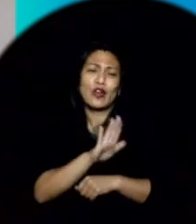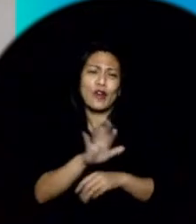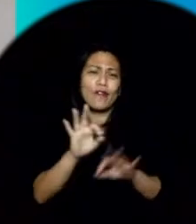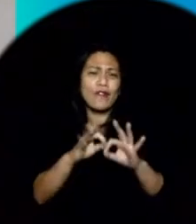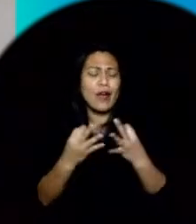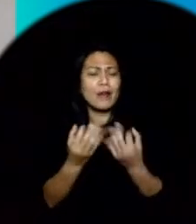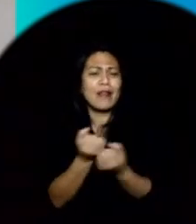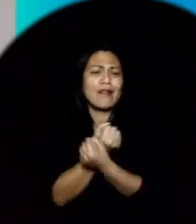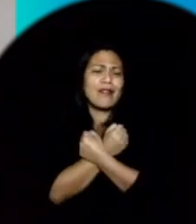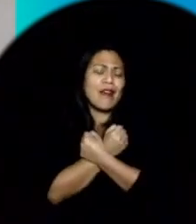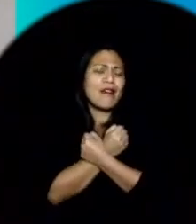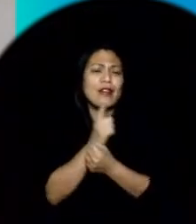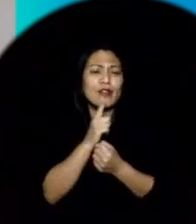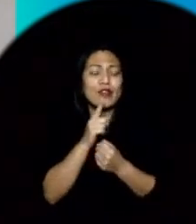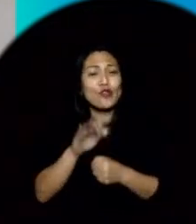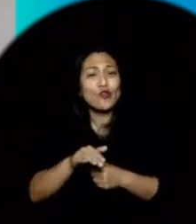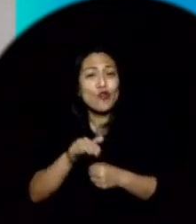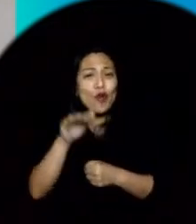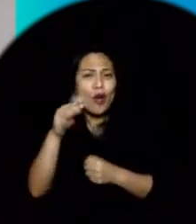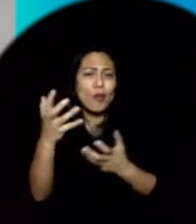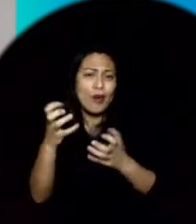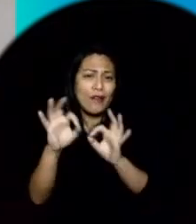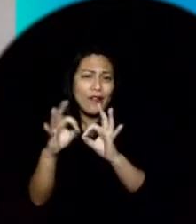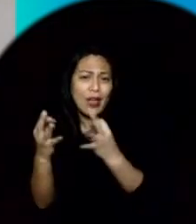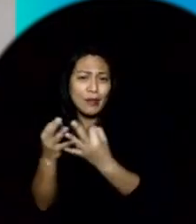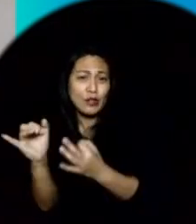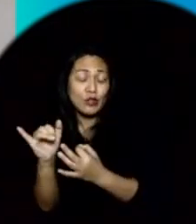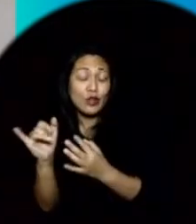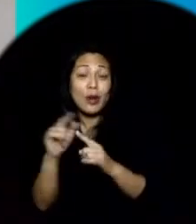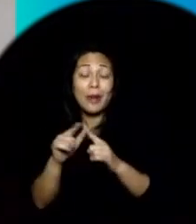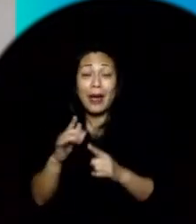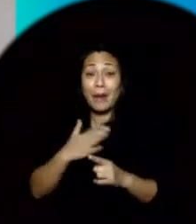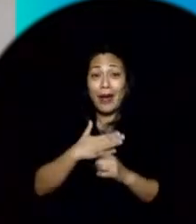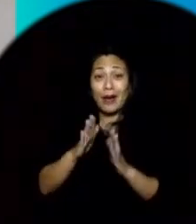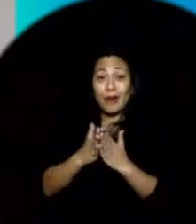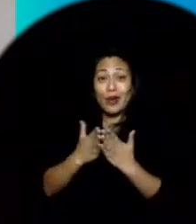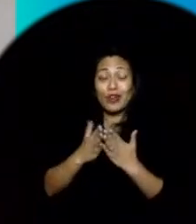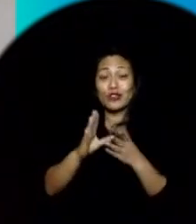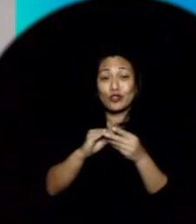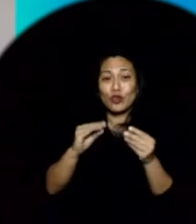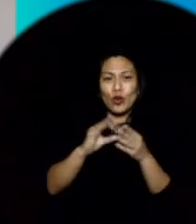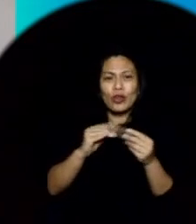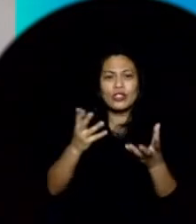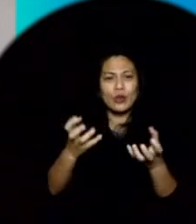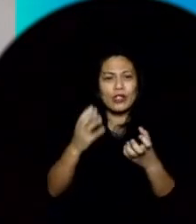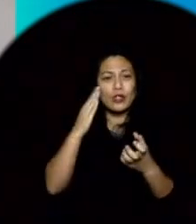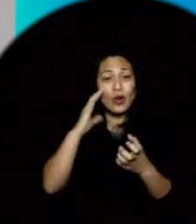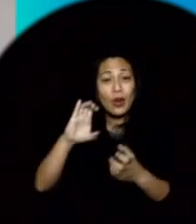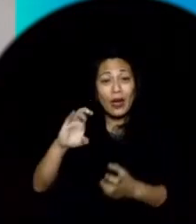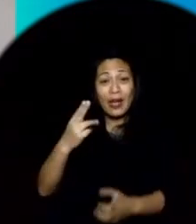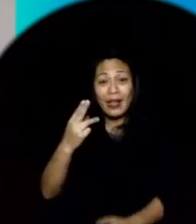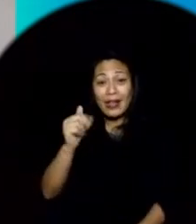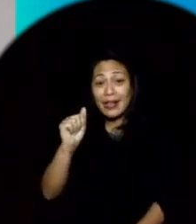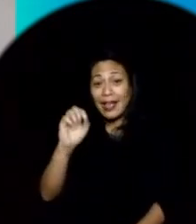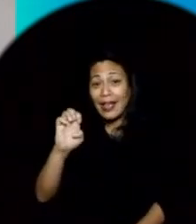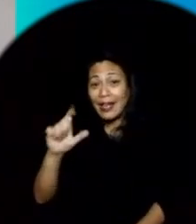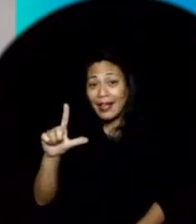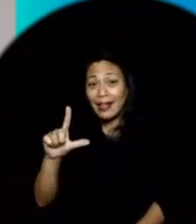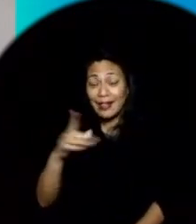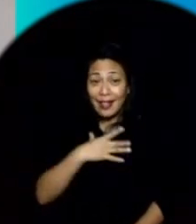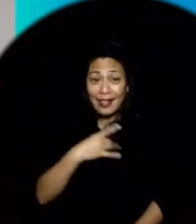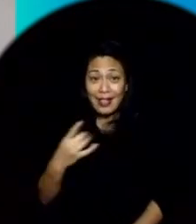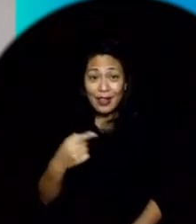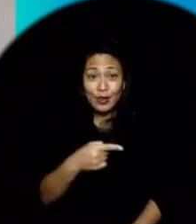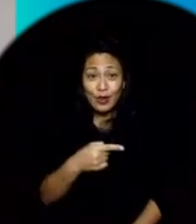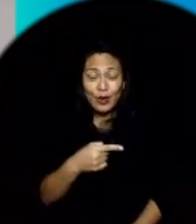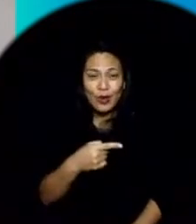loves her family. When she grows up, she wants to have a family too. But right now, in the beginning of this book, she wants to know if Cale likes her,